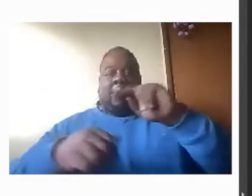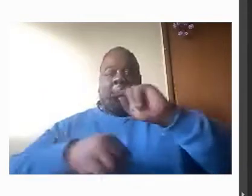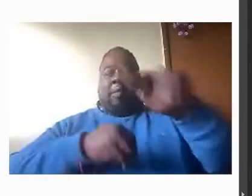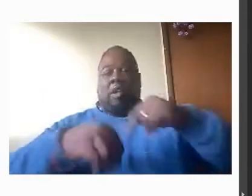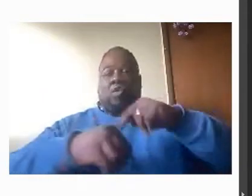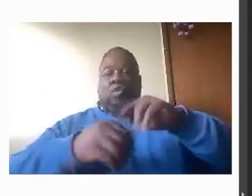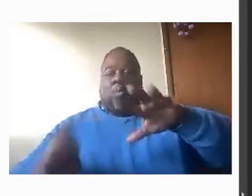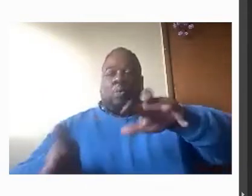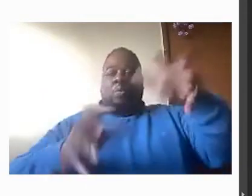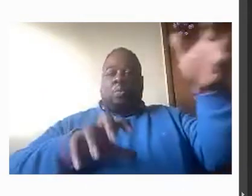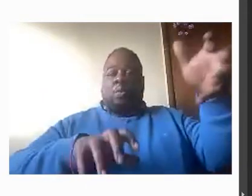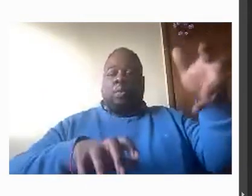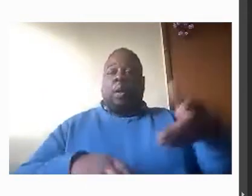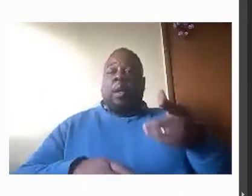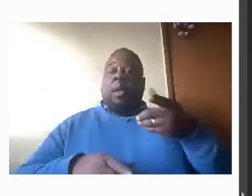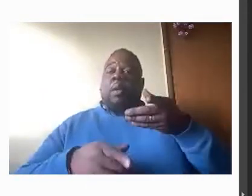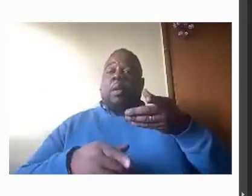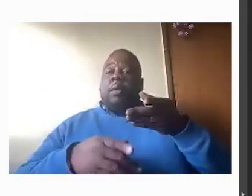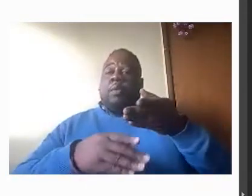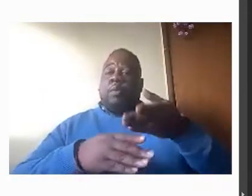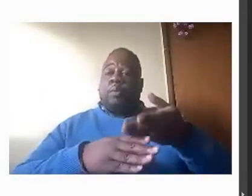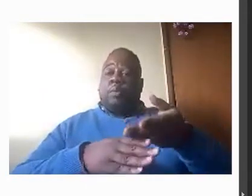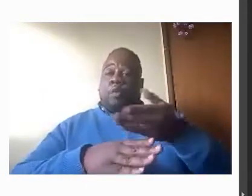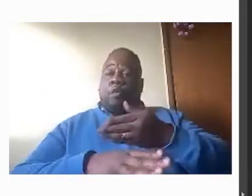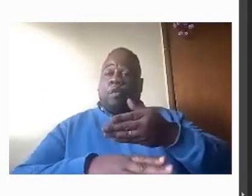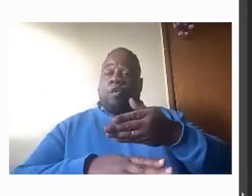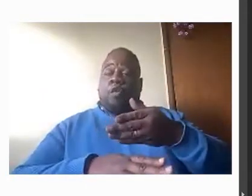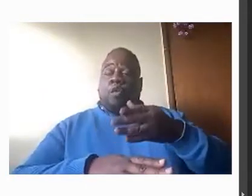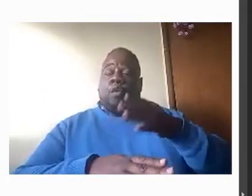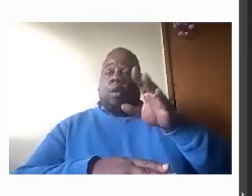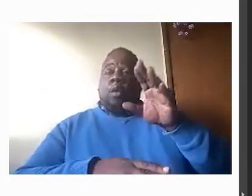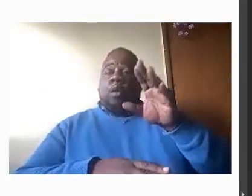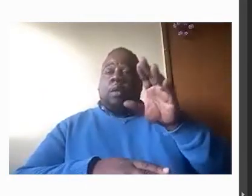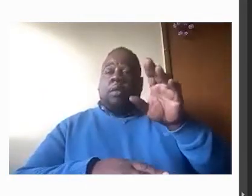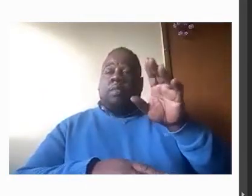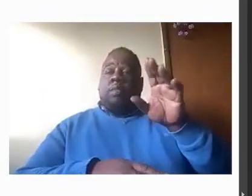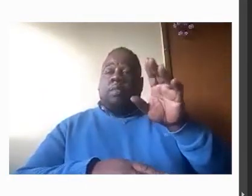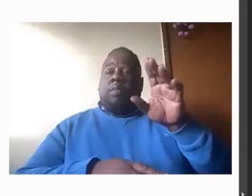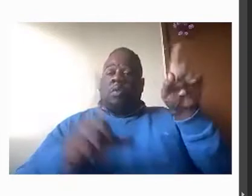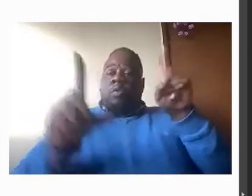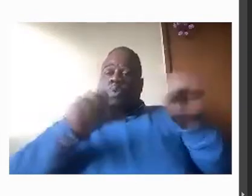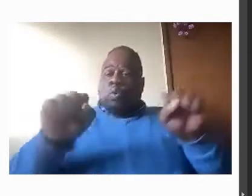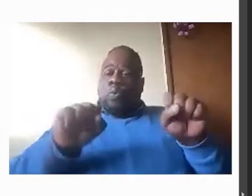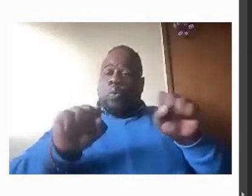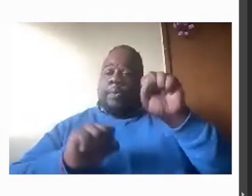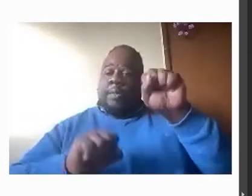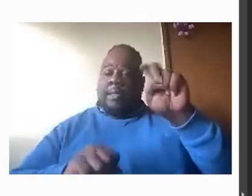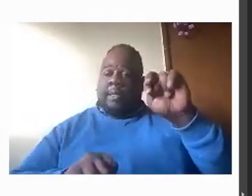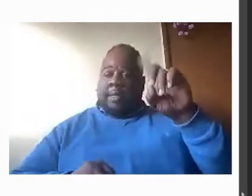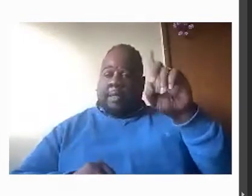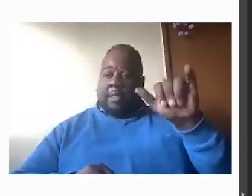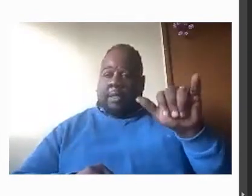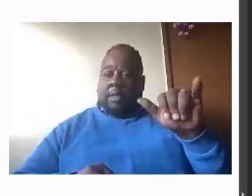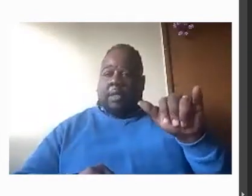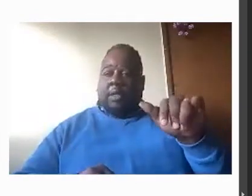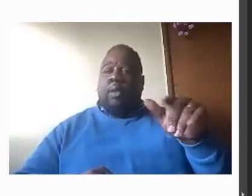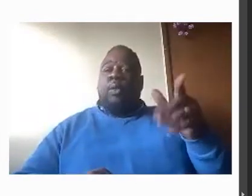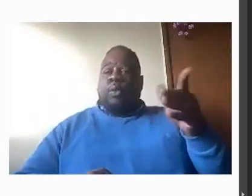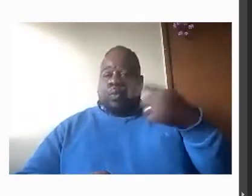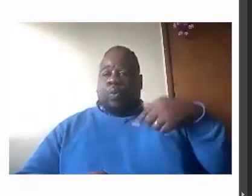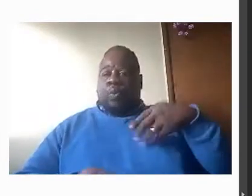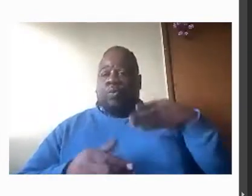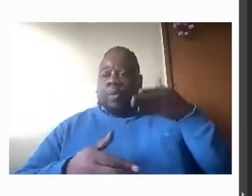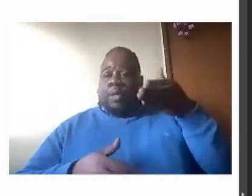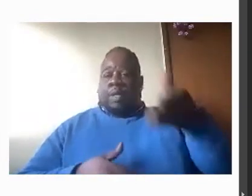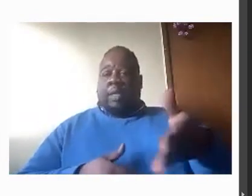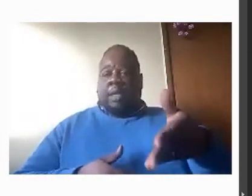Sandy, we were the lead plaintiff in Brooklyn Center for the Independence of the Disabled, ETAL, Mayor Bloomberg, a lawsuit filed